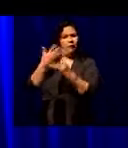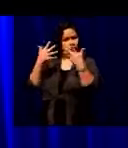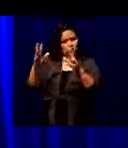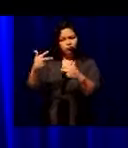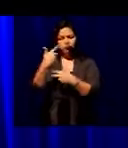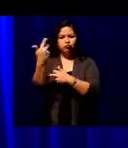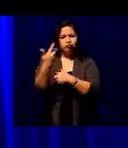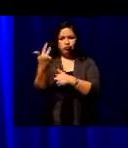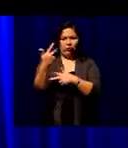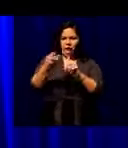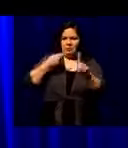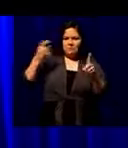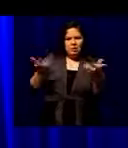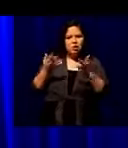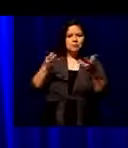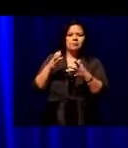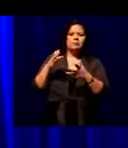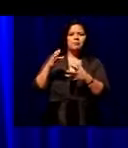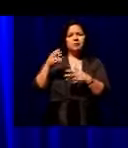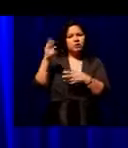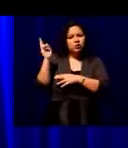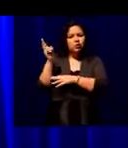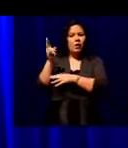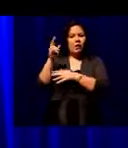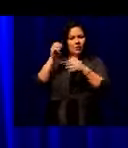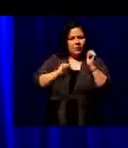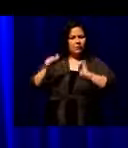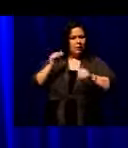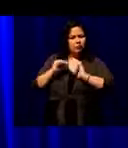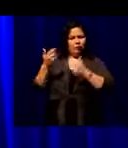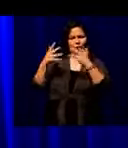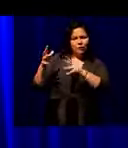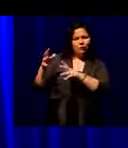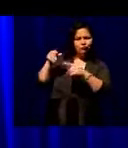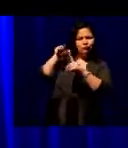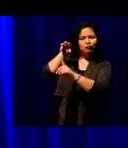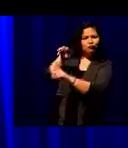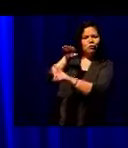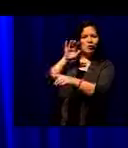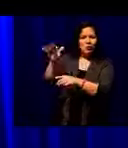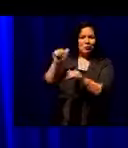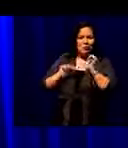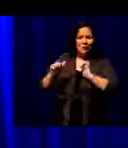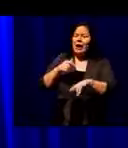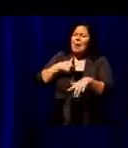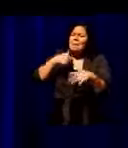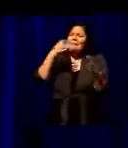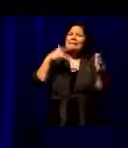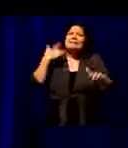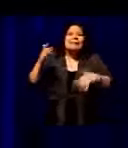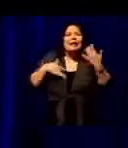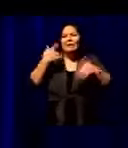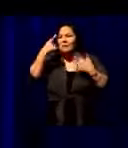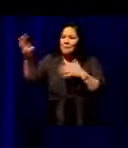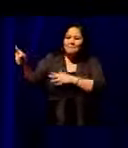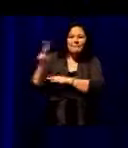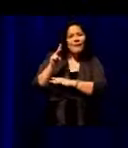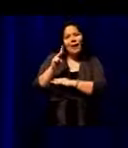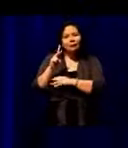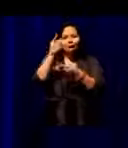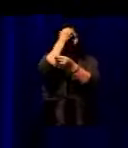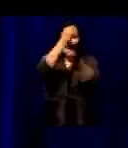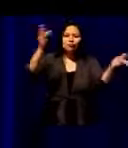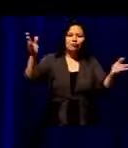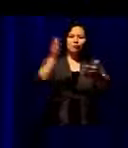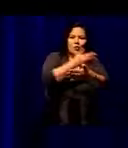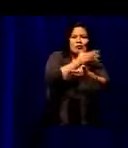Theatre over these past couple of months. And we can't wait for her to fill this theater with music and stories again